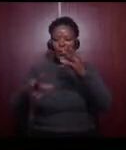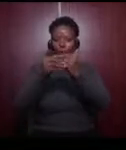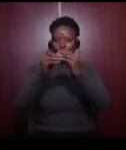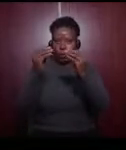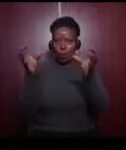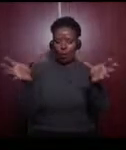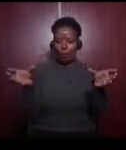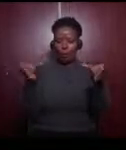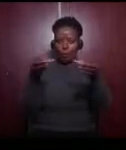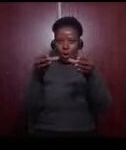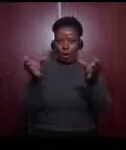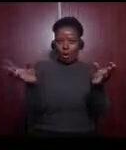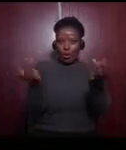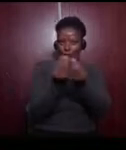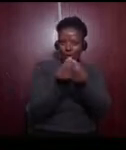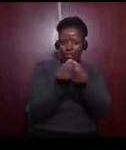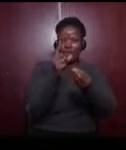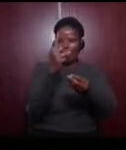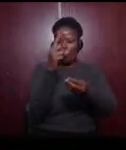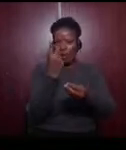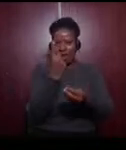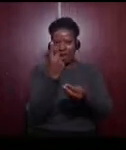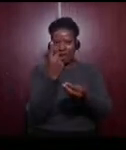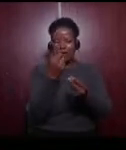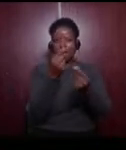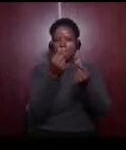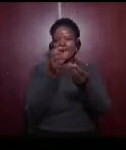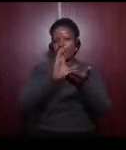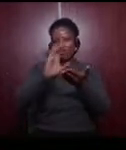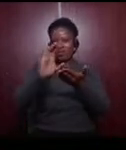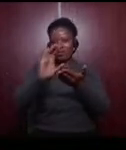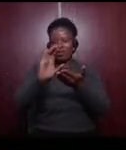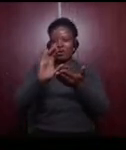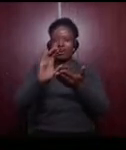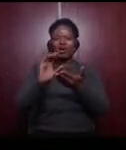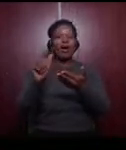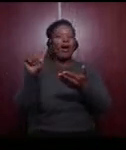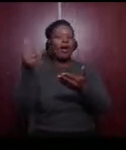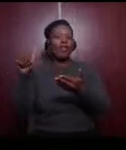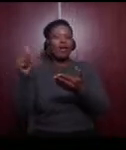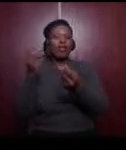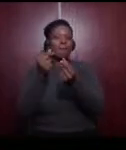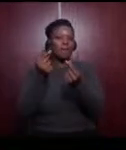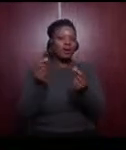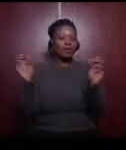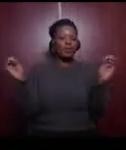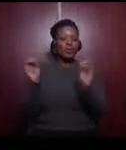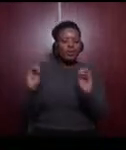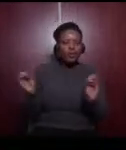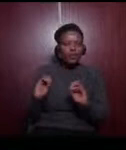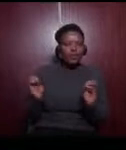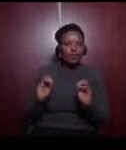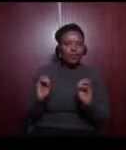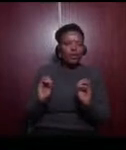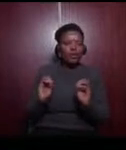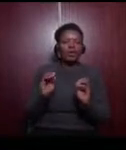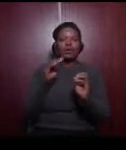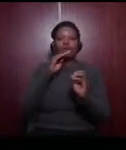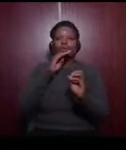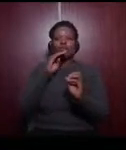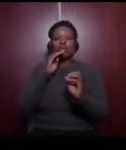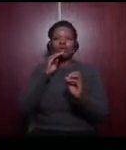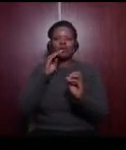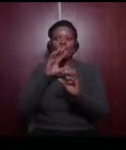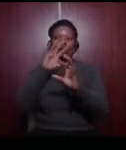those ones that are not appearing, but they are existing somewhere in the corner? So imali yakhona ngifika in one and ibe in a